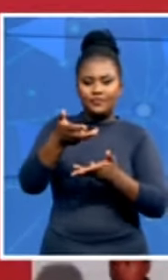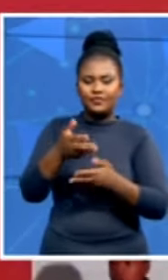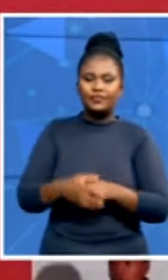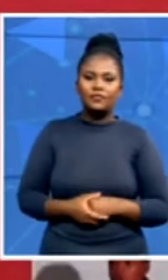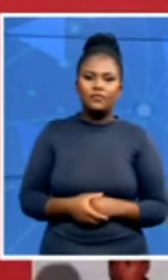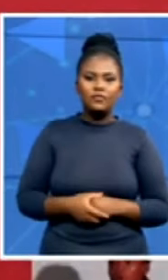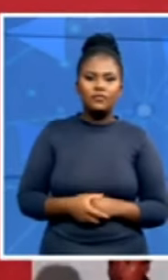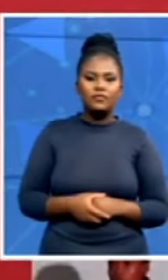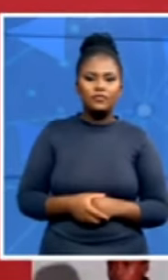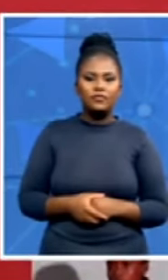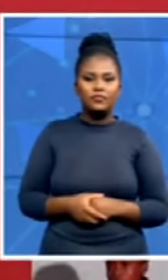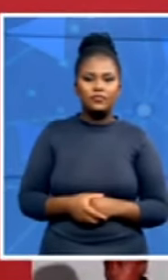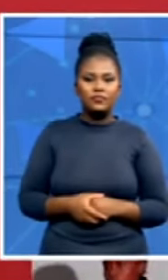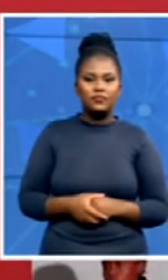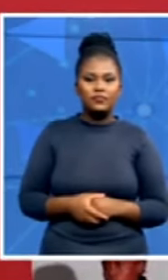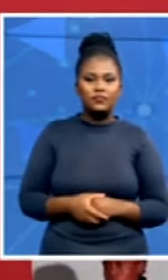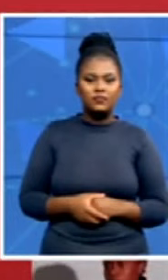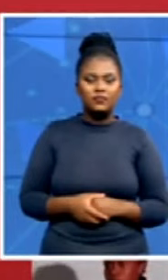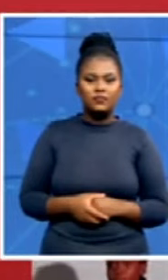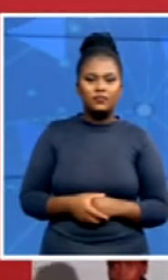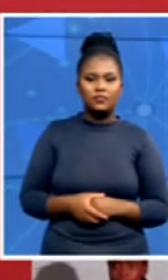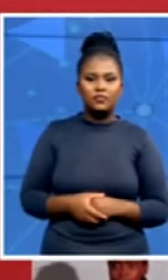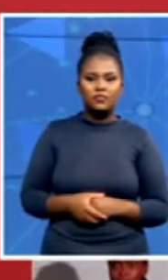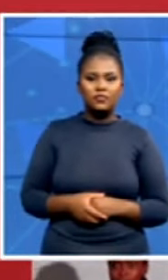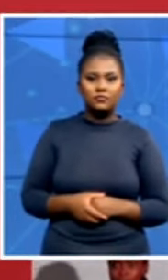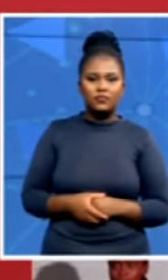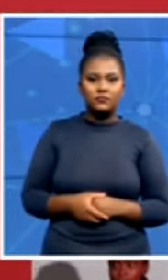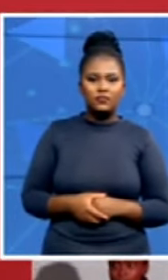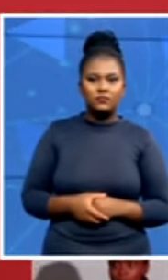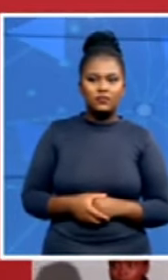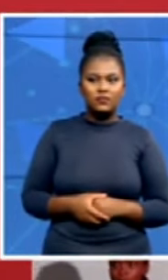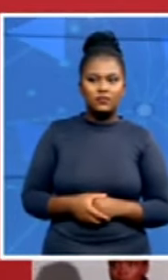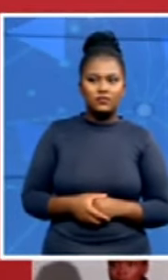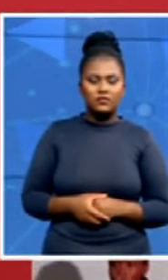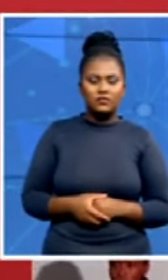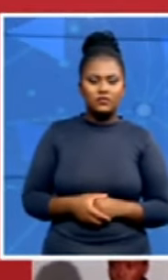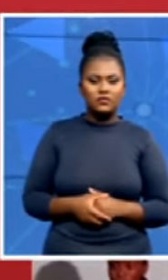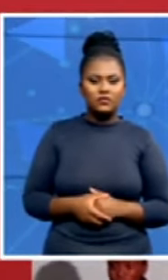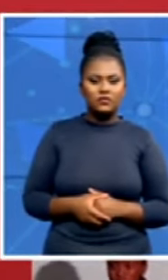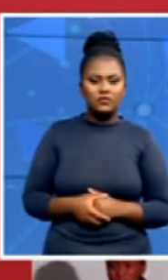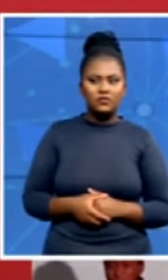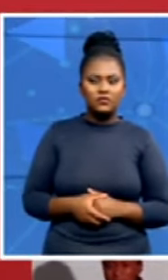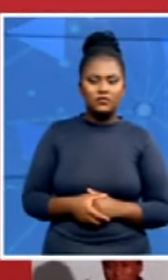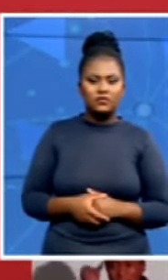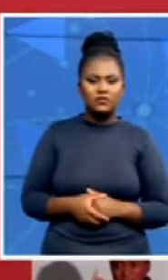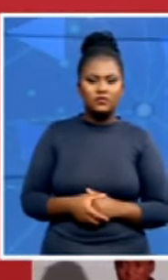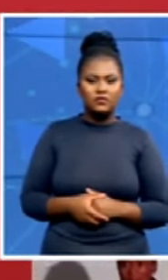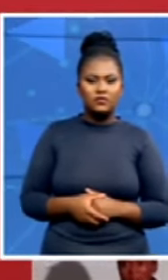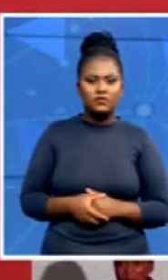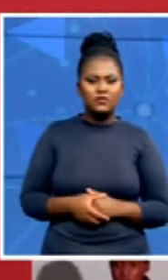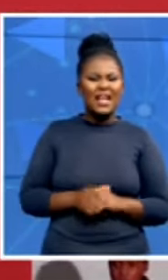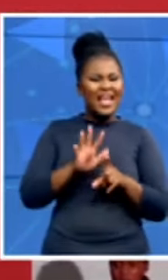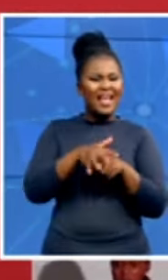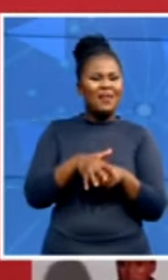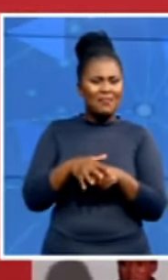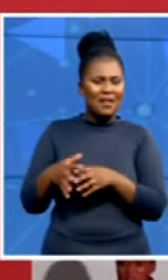Thank you. Have you quantified the impact of the unrest as the